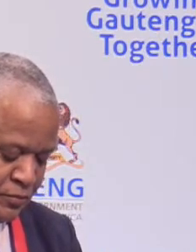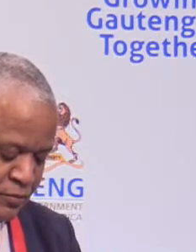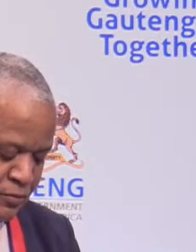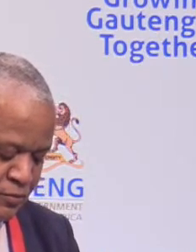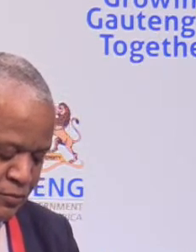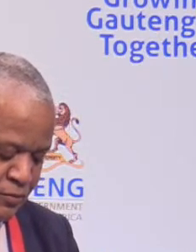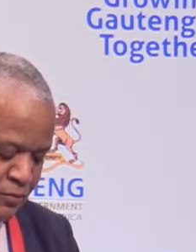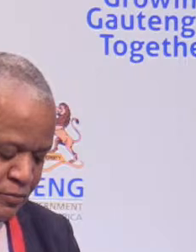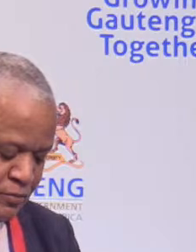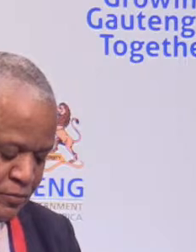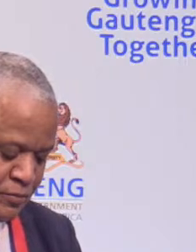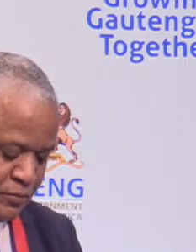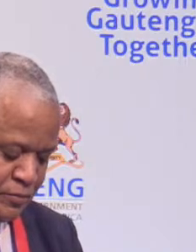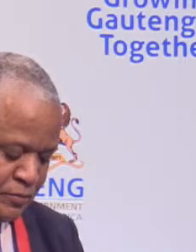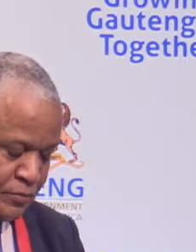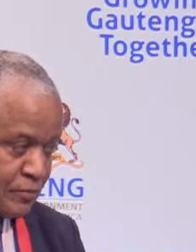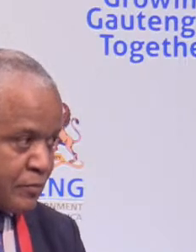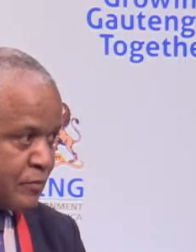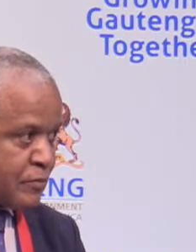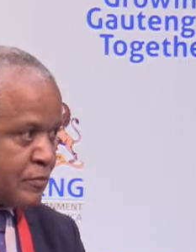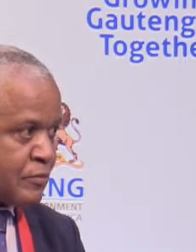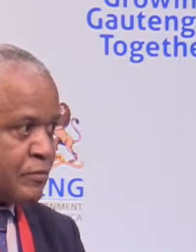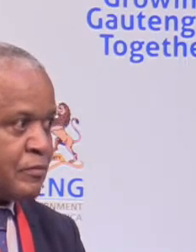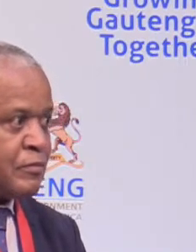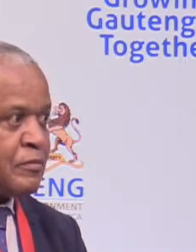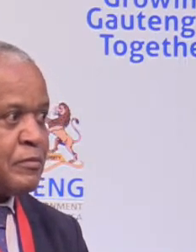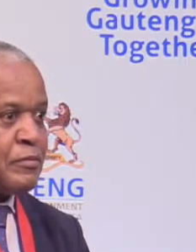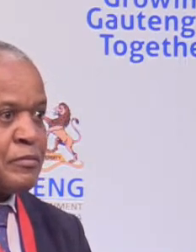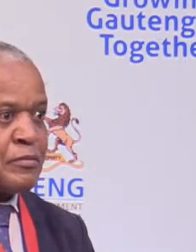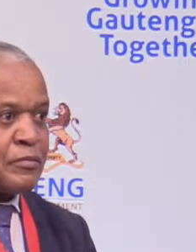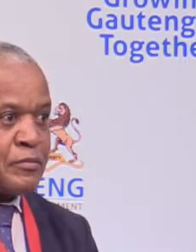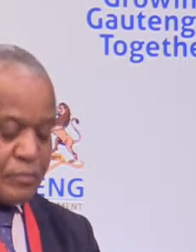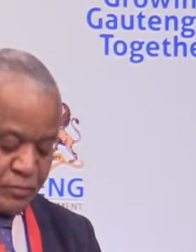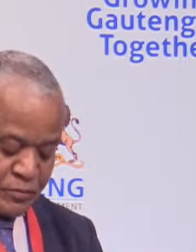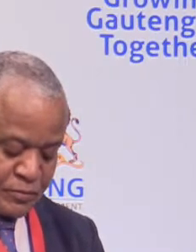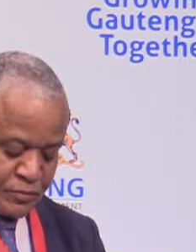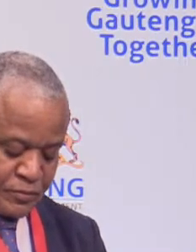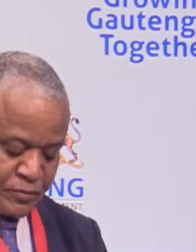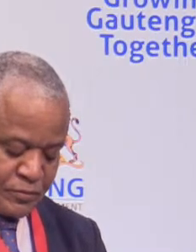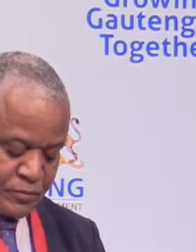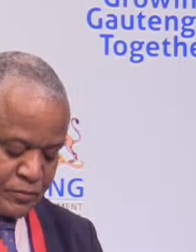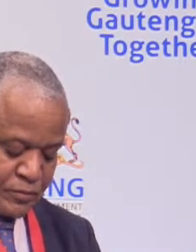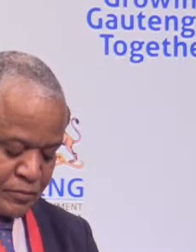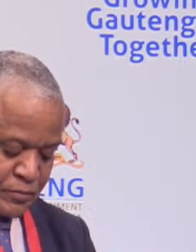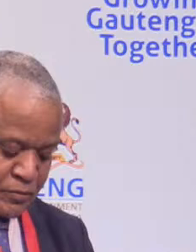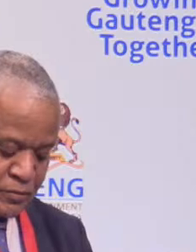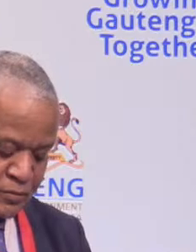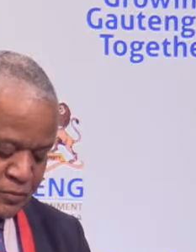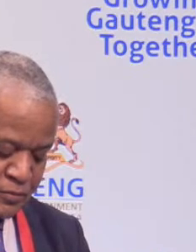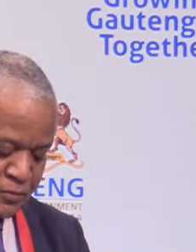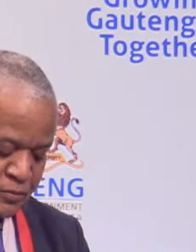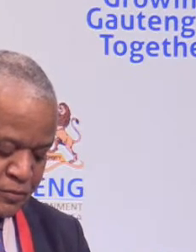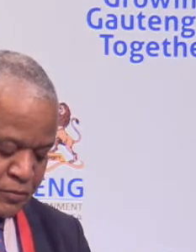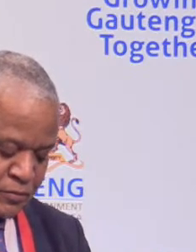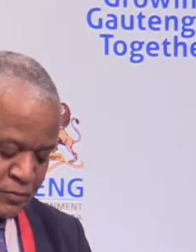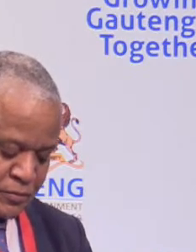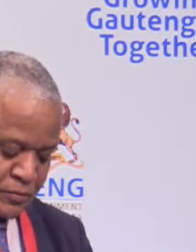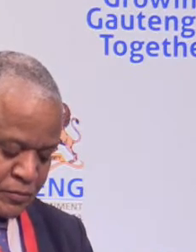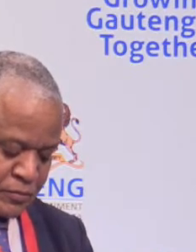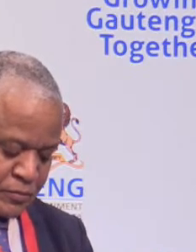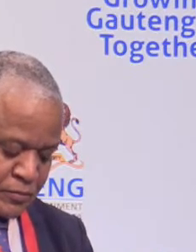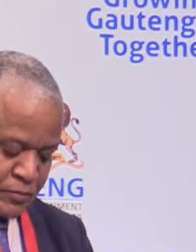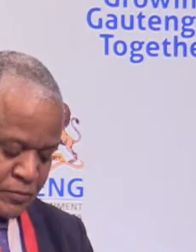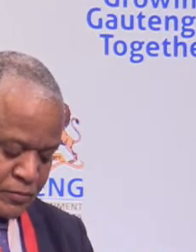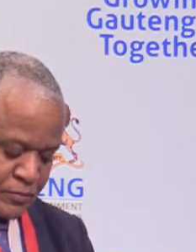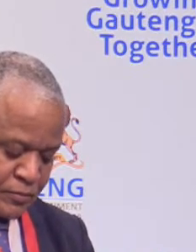All right, thanks so much. Thanks so much for taking my question. Mari Ketamtlave from the SABC. Just the first question that I